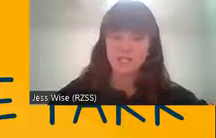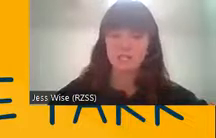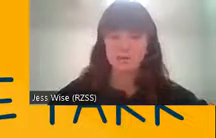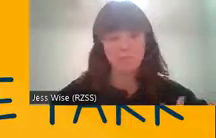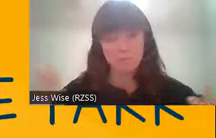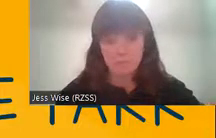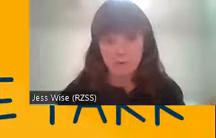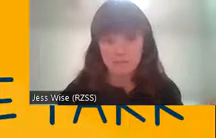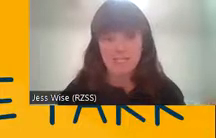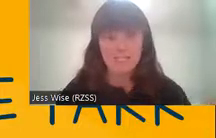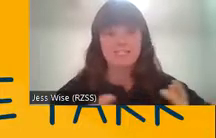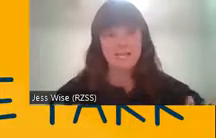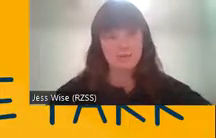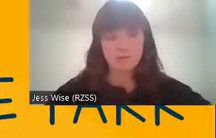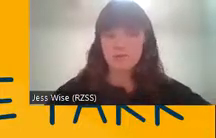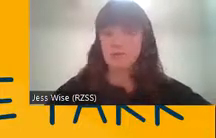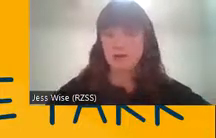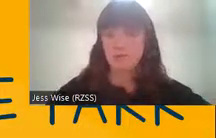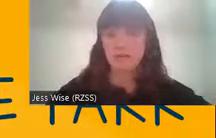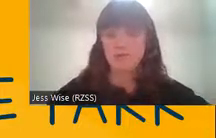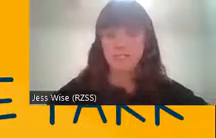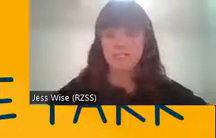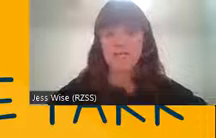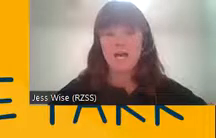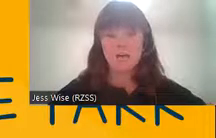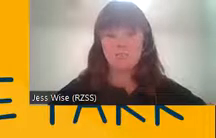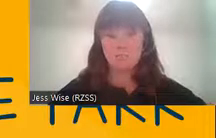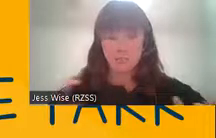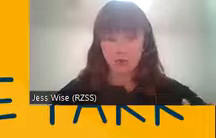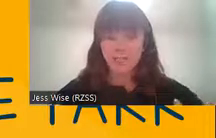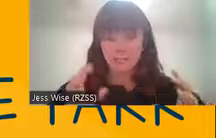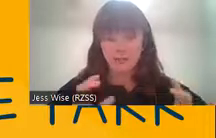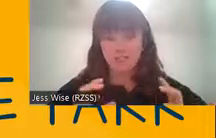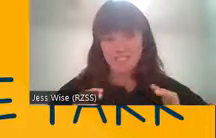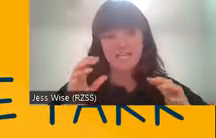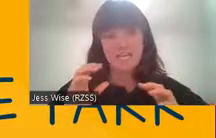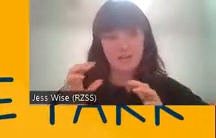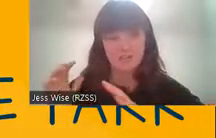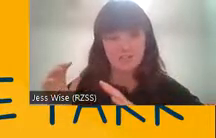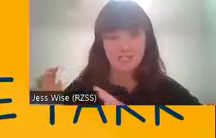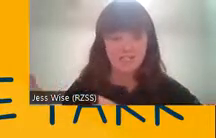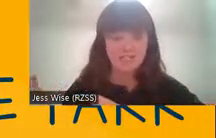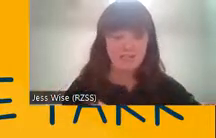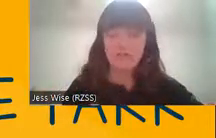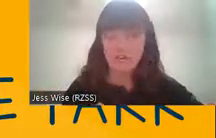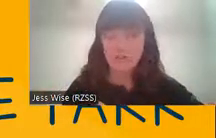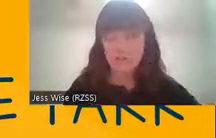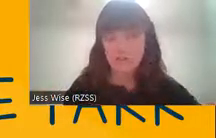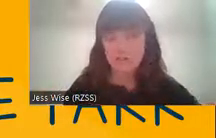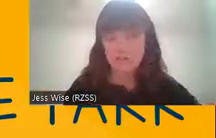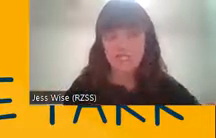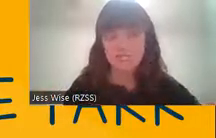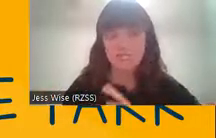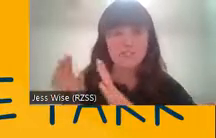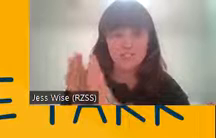learning team, but from RZSS and the Edinburgh Zoo and Highland Wildlife teams to acknowledge that volunteers and the additional value that